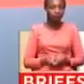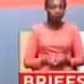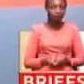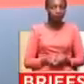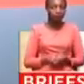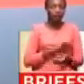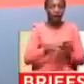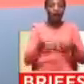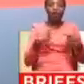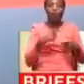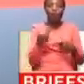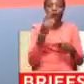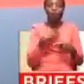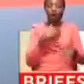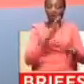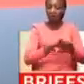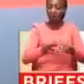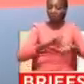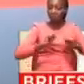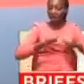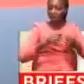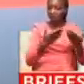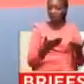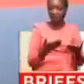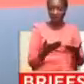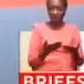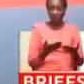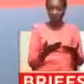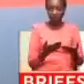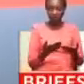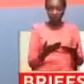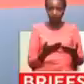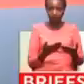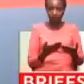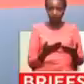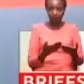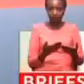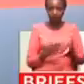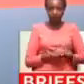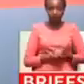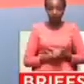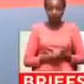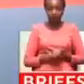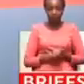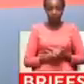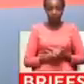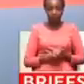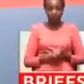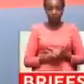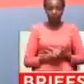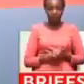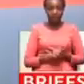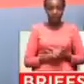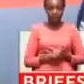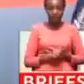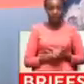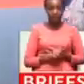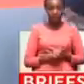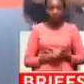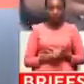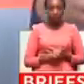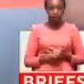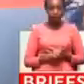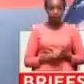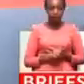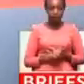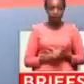had already had deals before, who wanted record deals and got them. And some of them are even big till